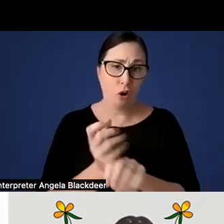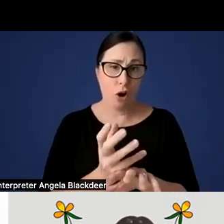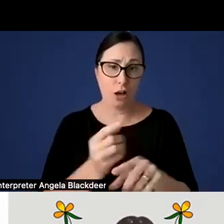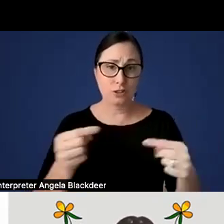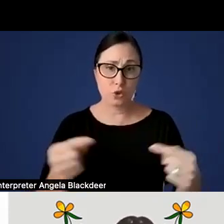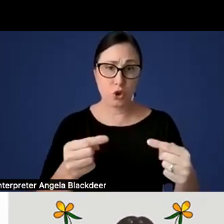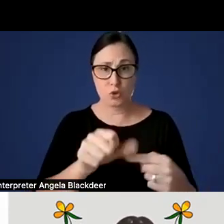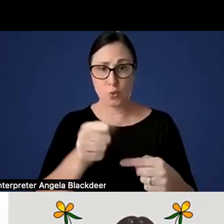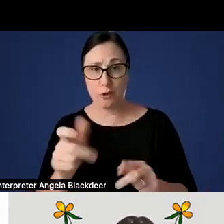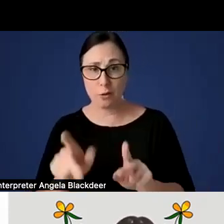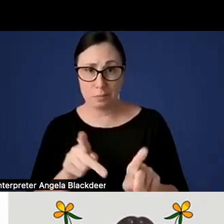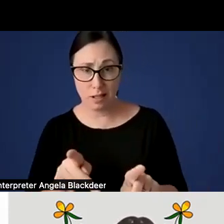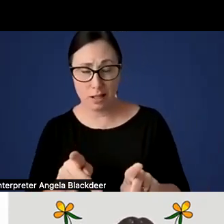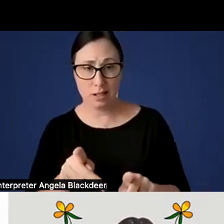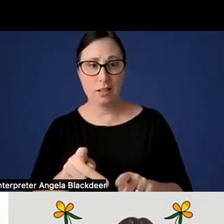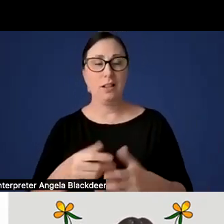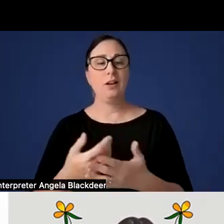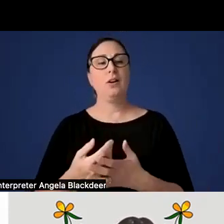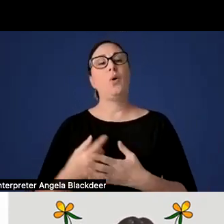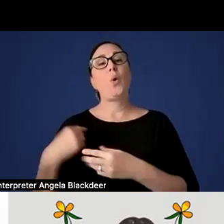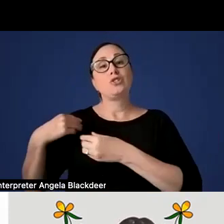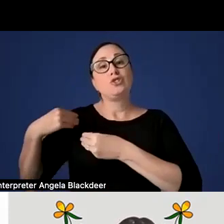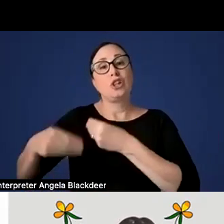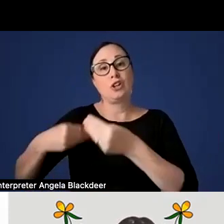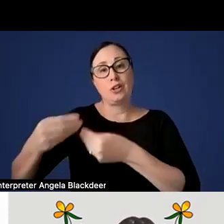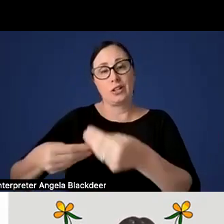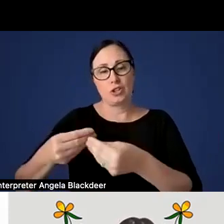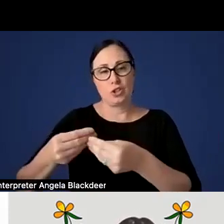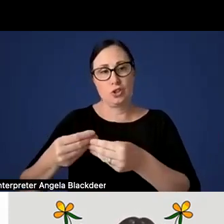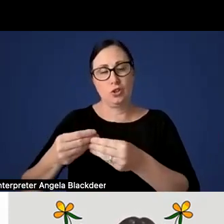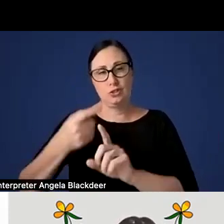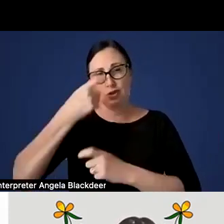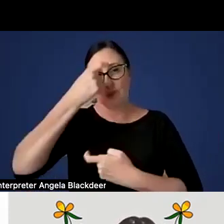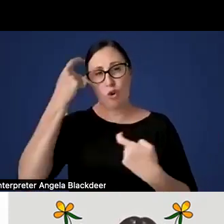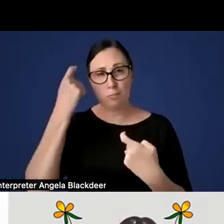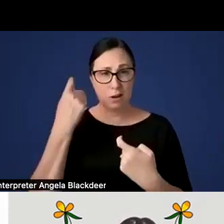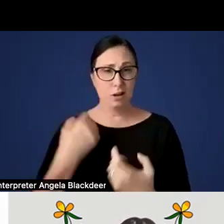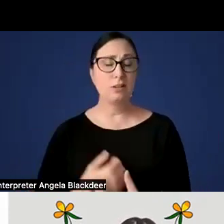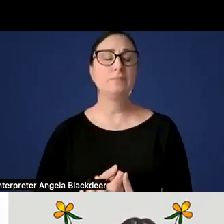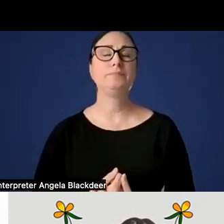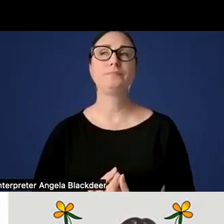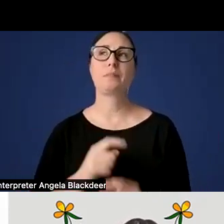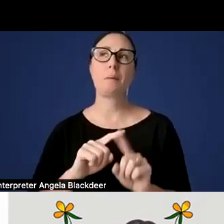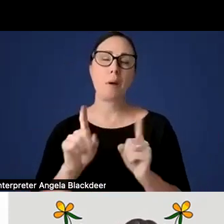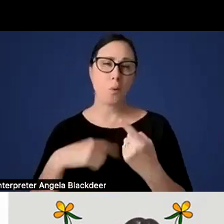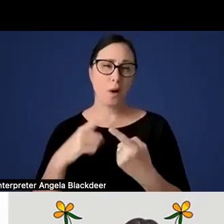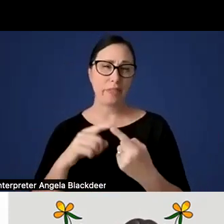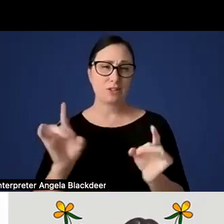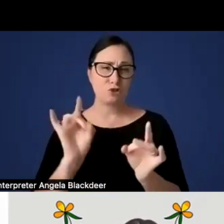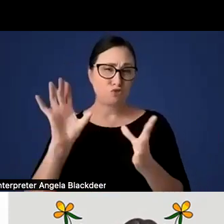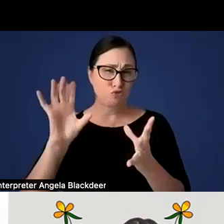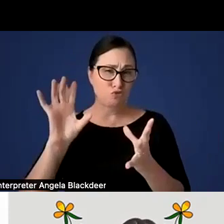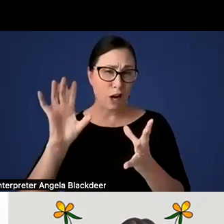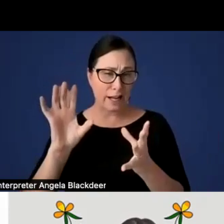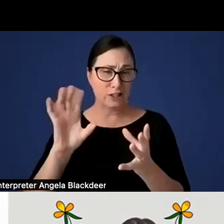intergenerational trauma. We talk about these things very loosely, but then when there's a tragedy in a community, whether if